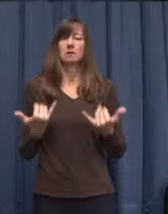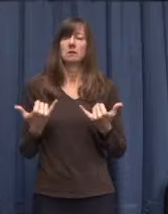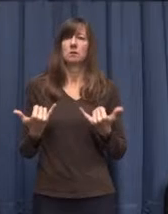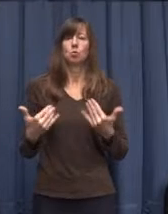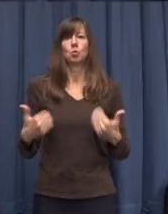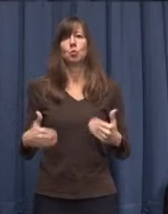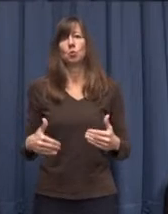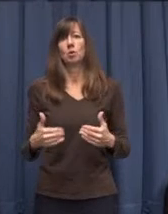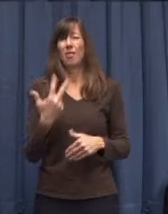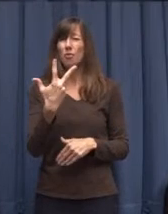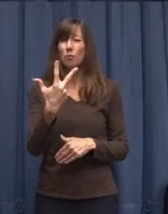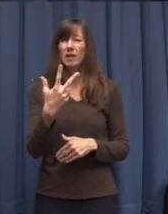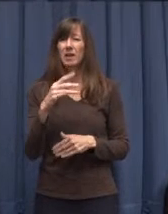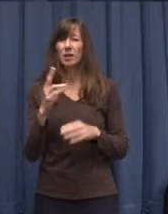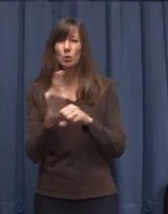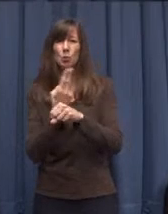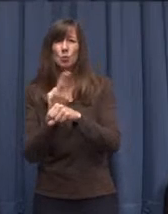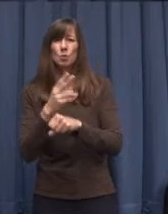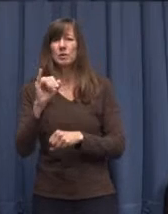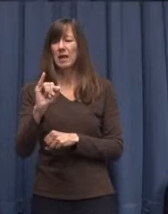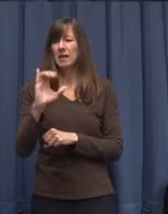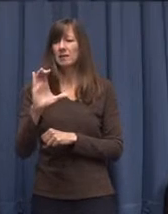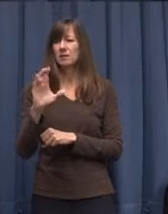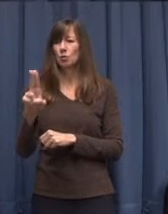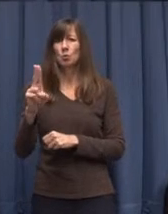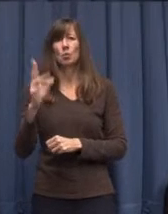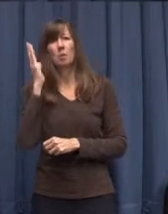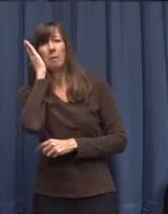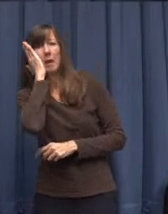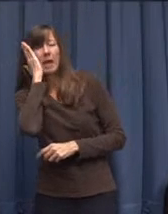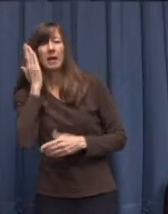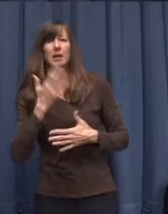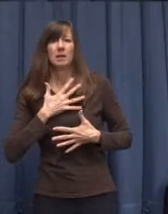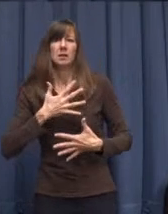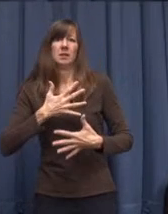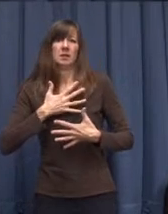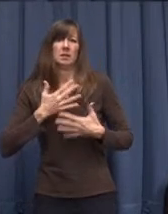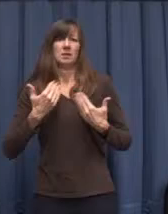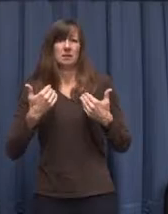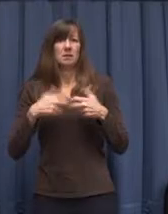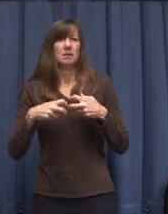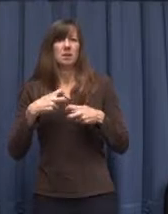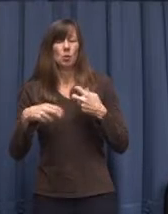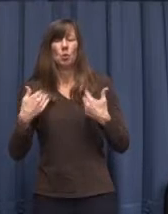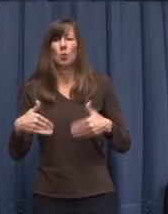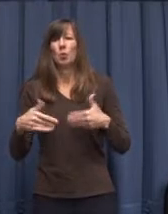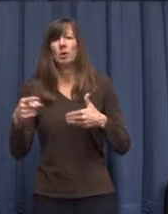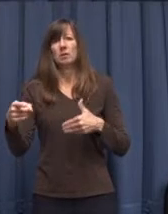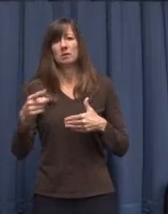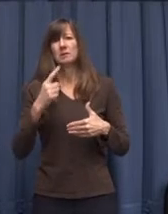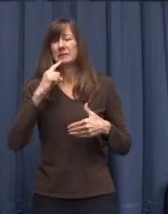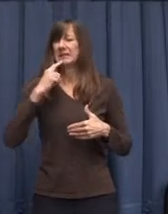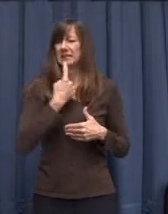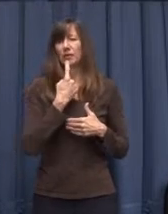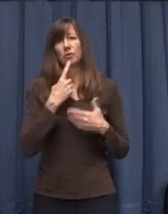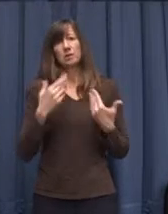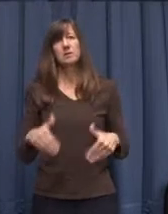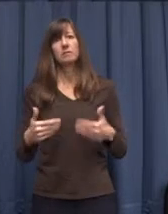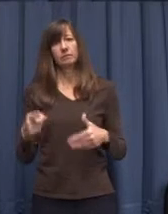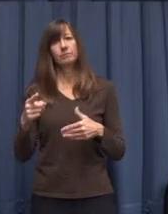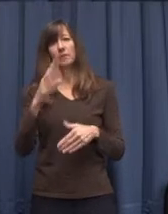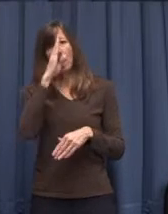beds, and so we're seeing increased severity of the cases among some of those that are